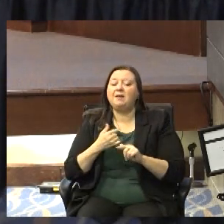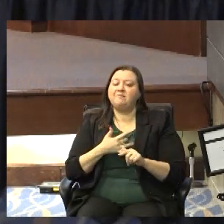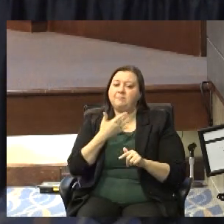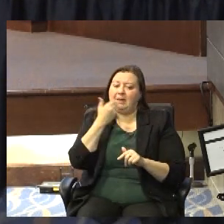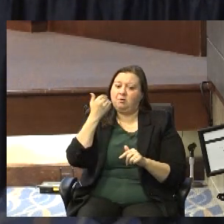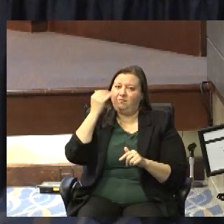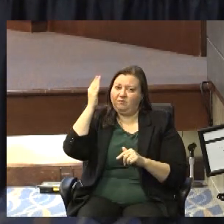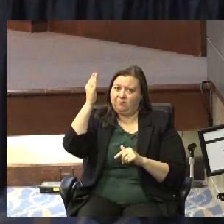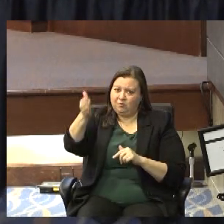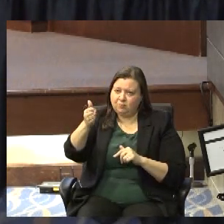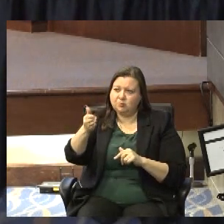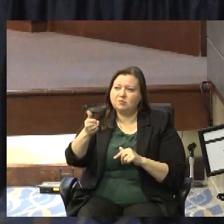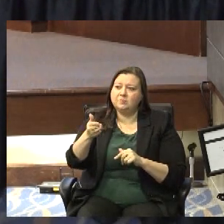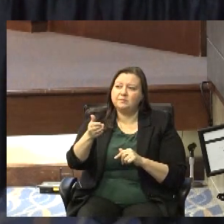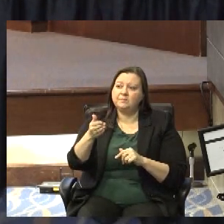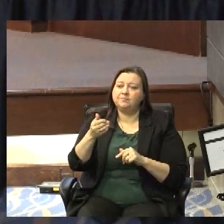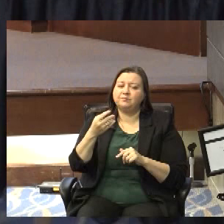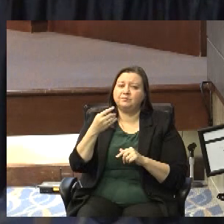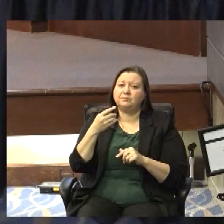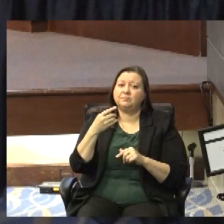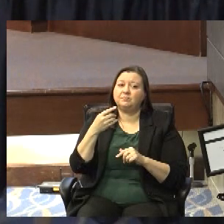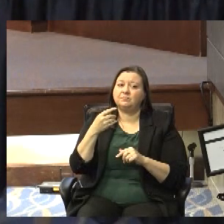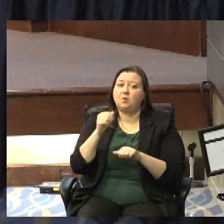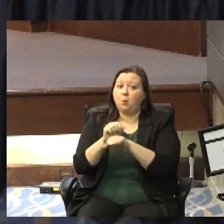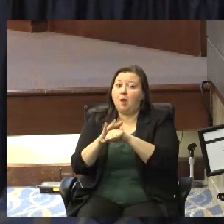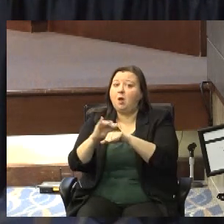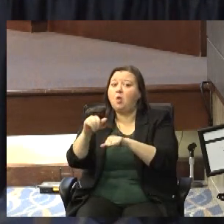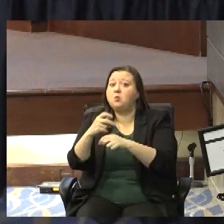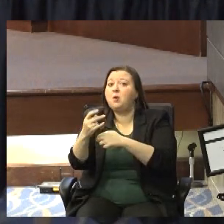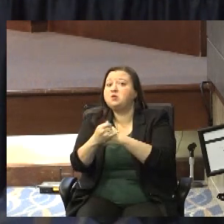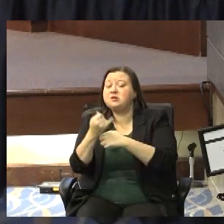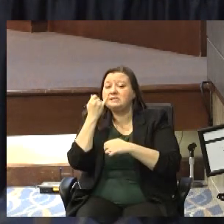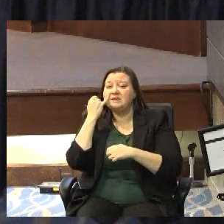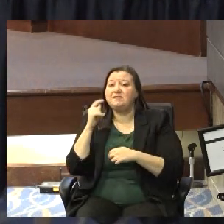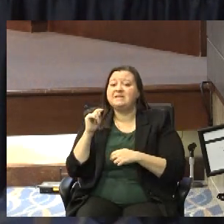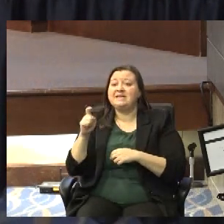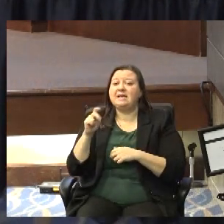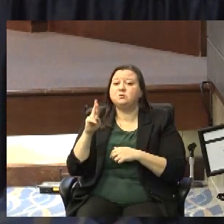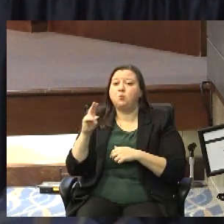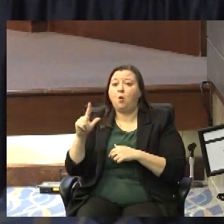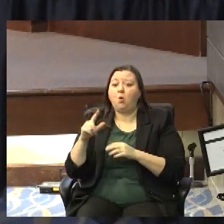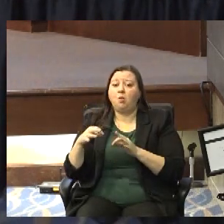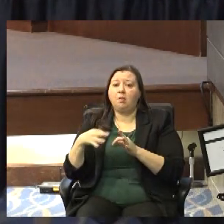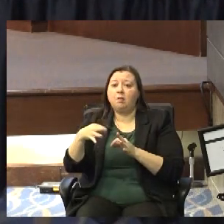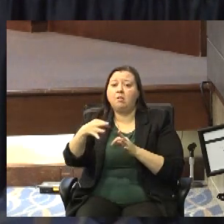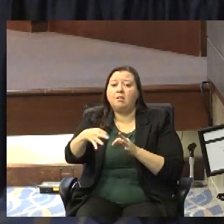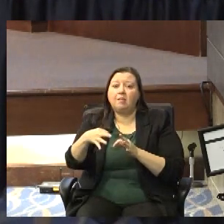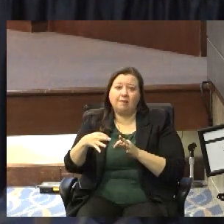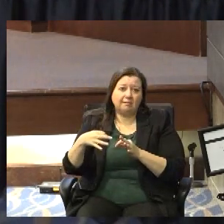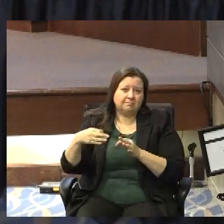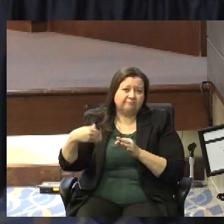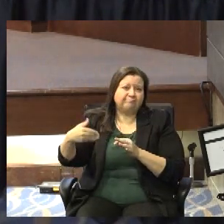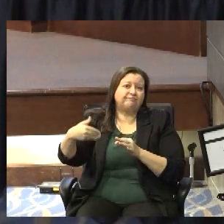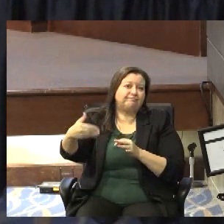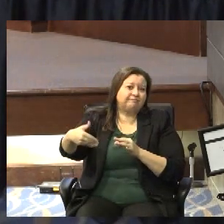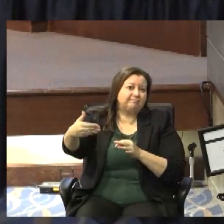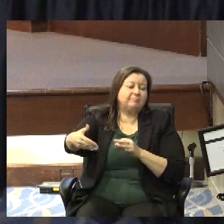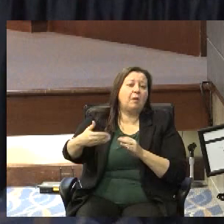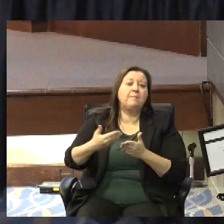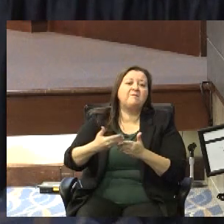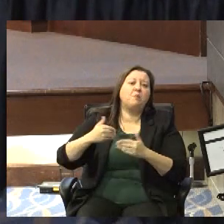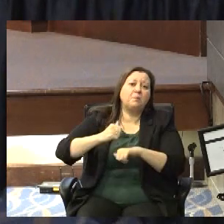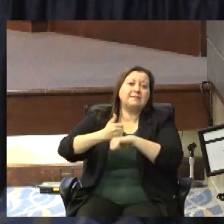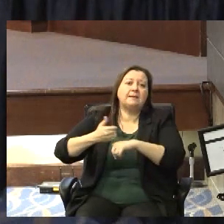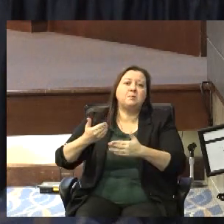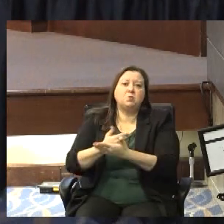the future for other projects if we can get a tax roll or two down the road before we structure another large